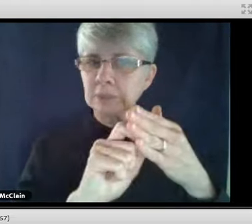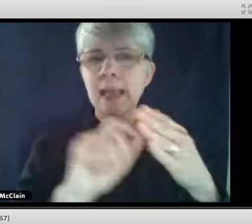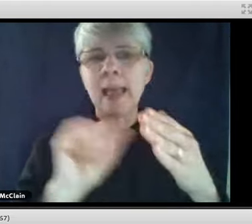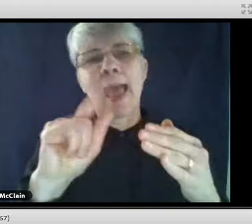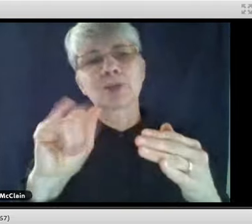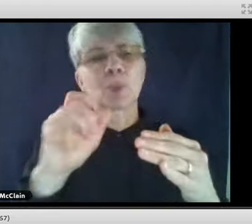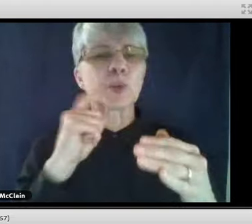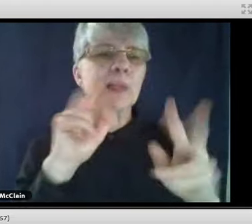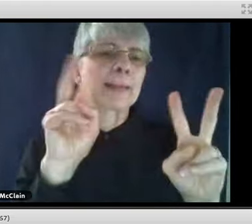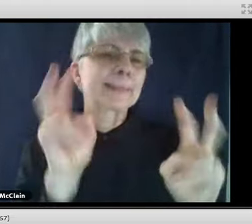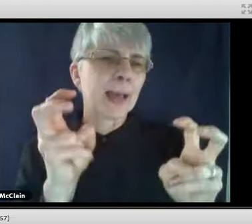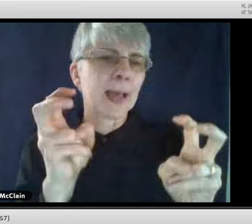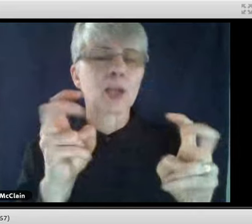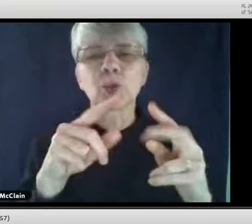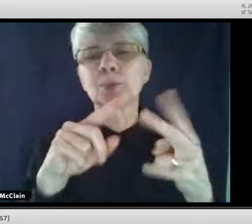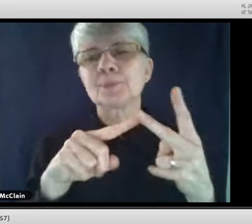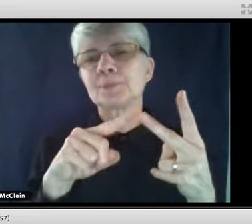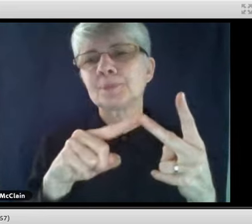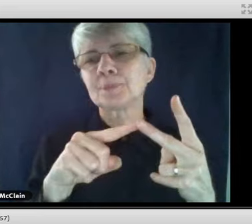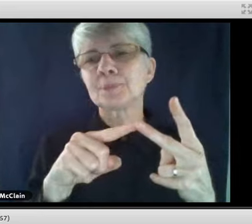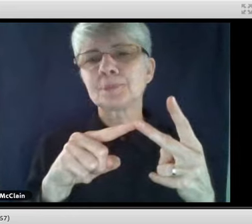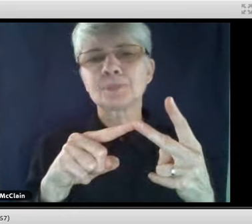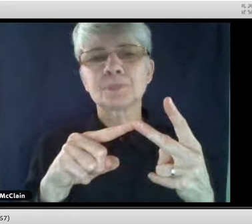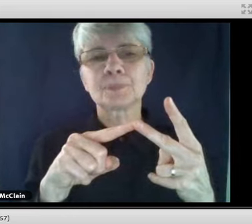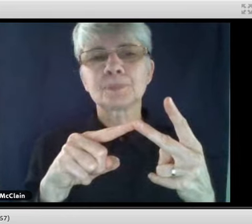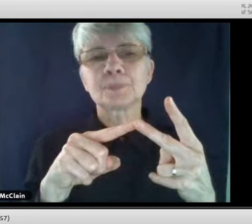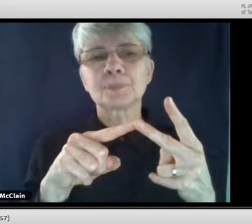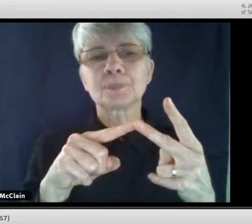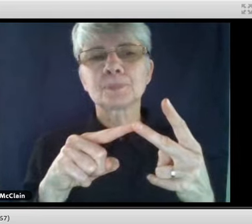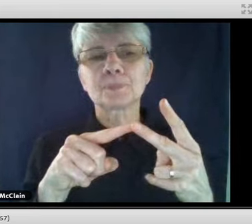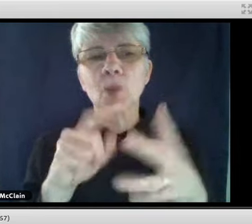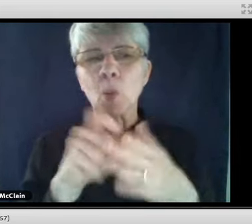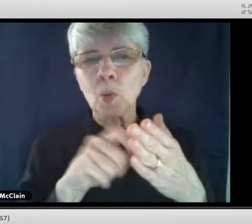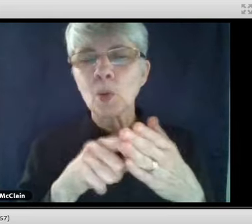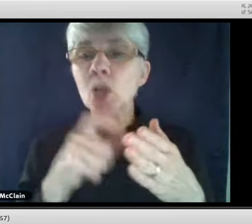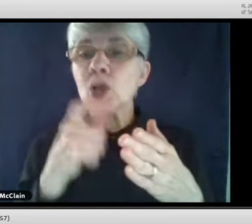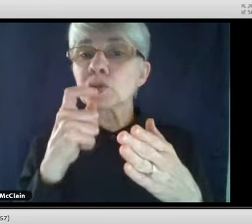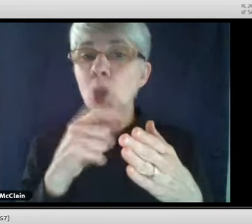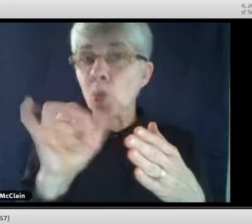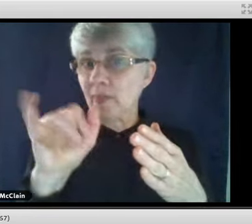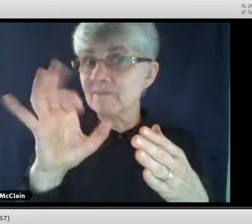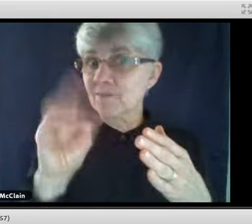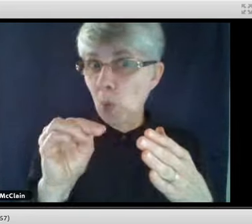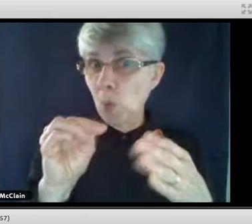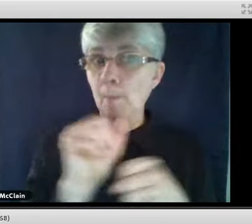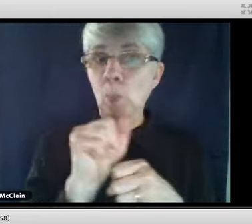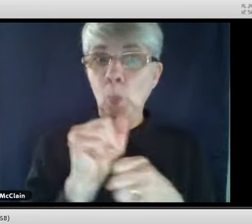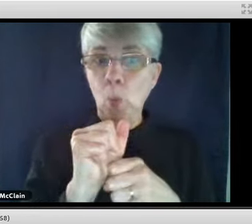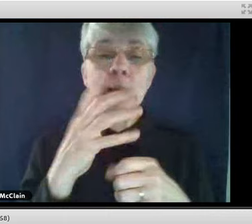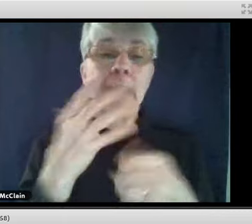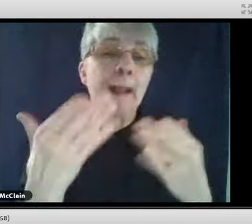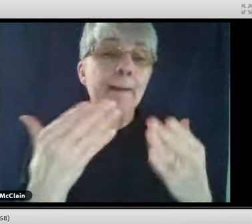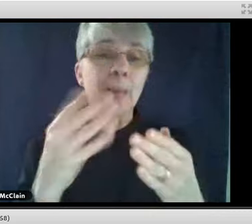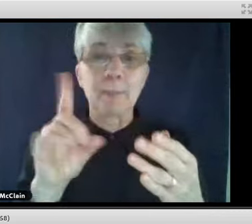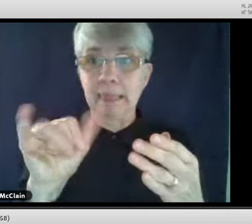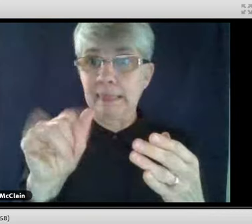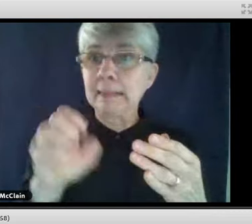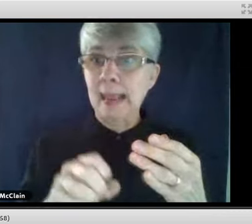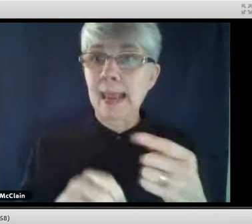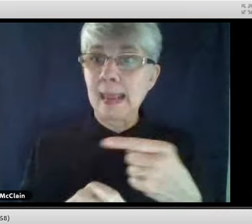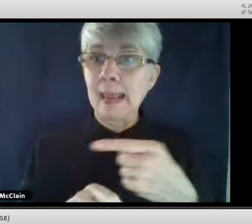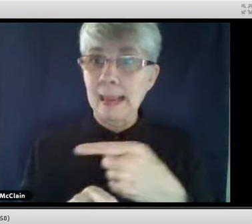as like title and a creator, and like I said, the form of the work and maybe the date it